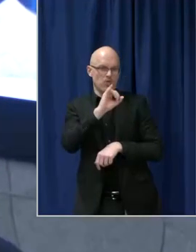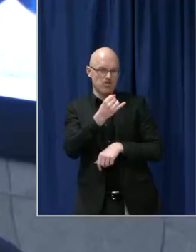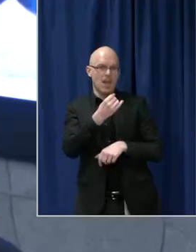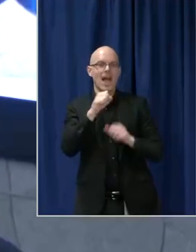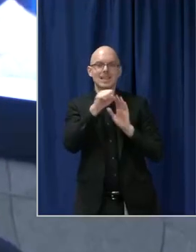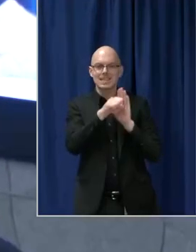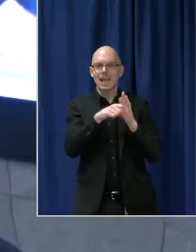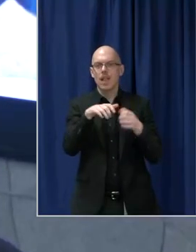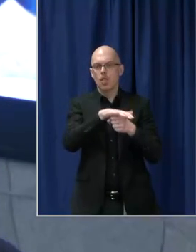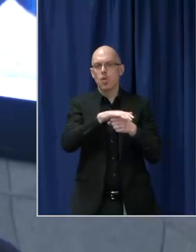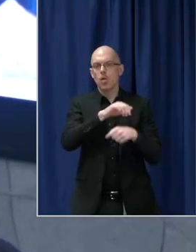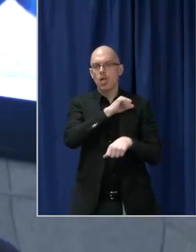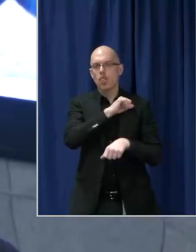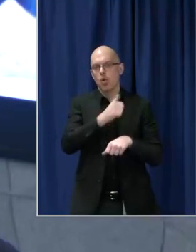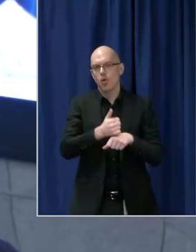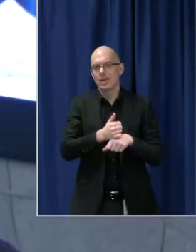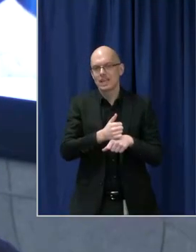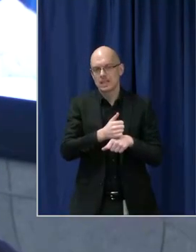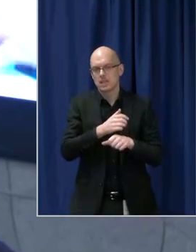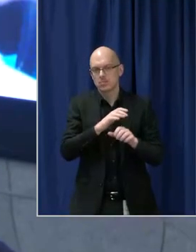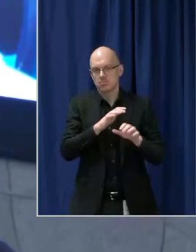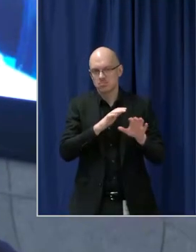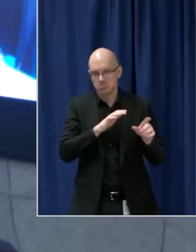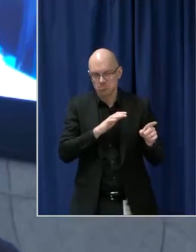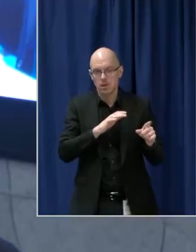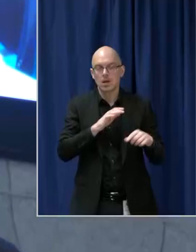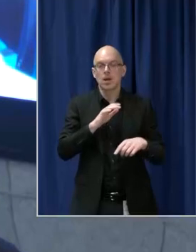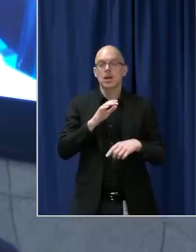and local authorities. So